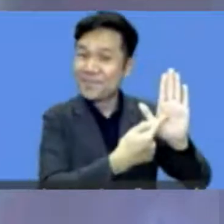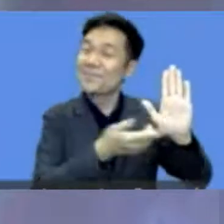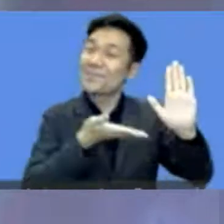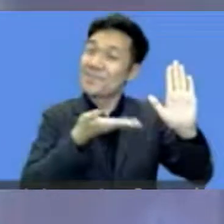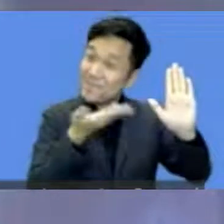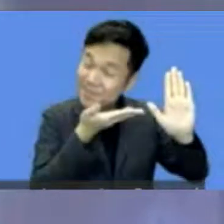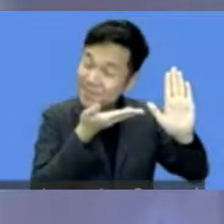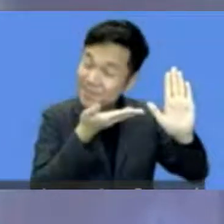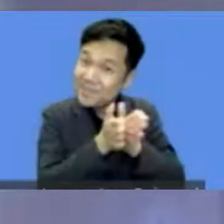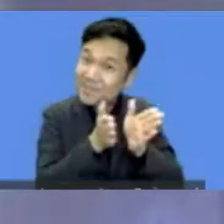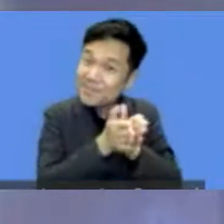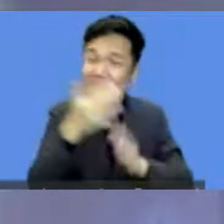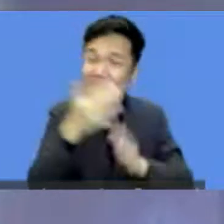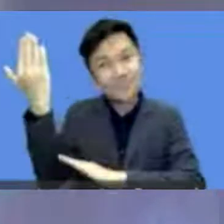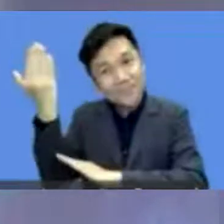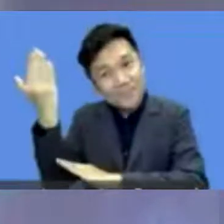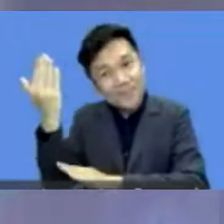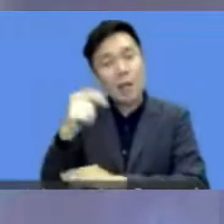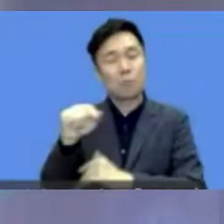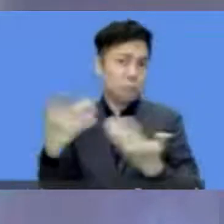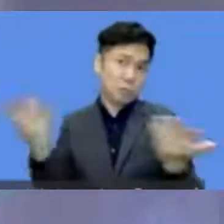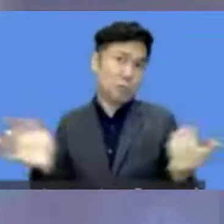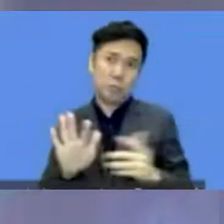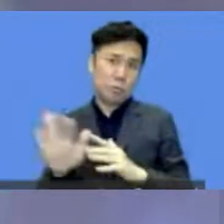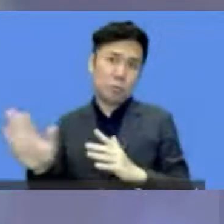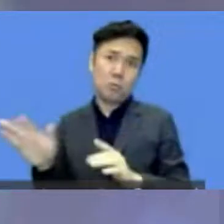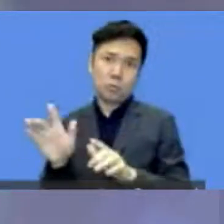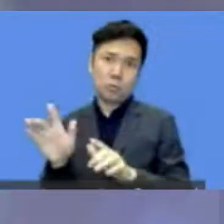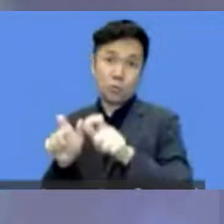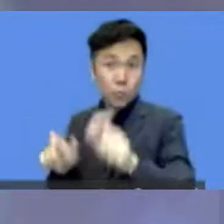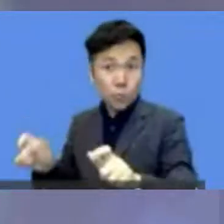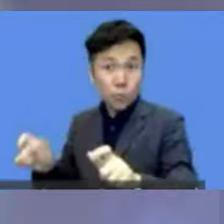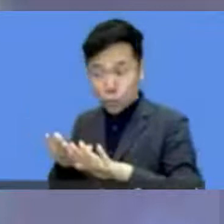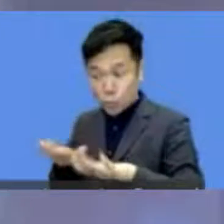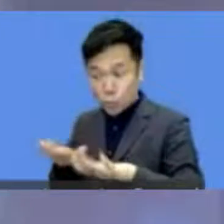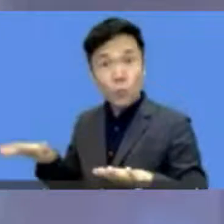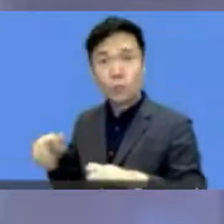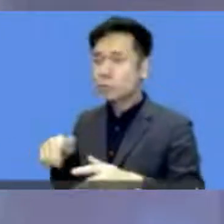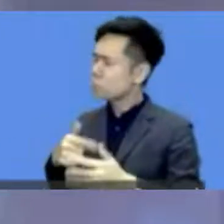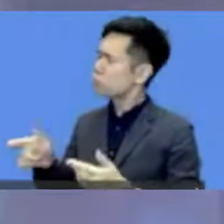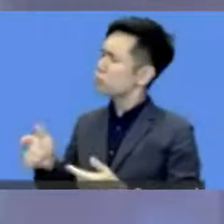would respond to the activities. They were given choice.